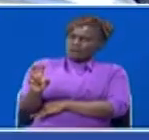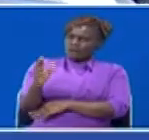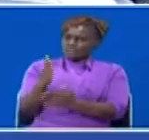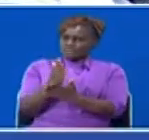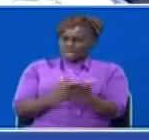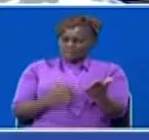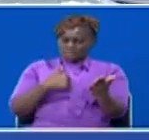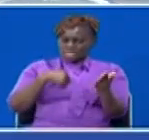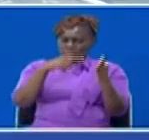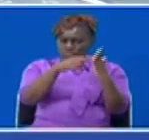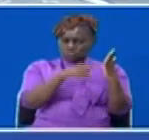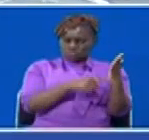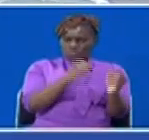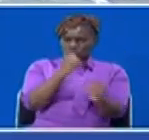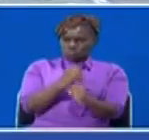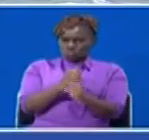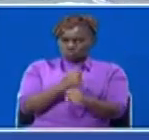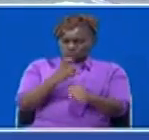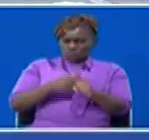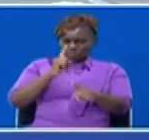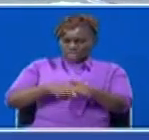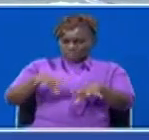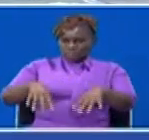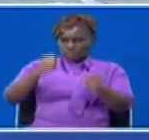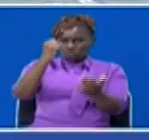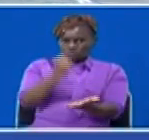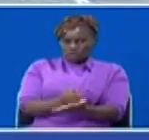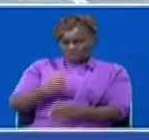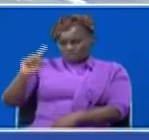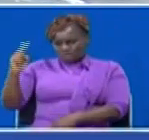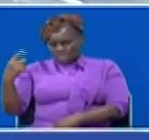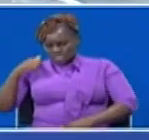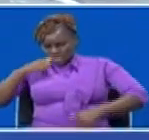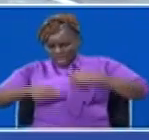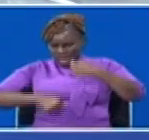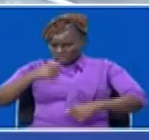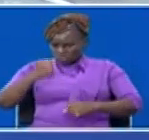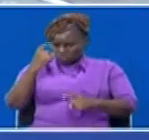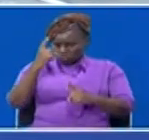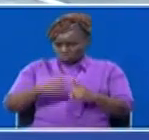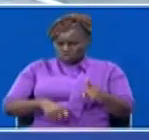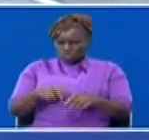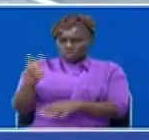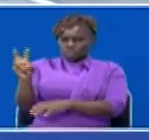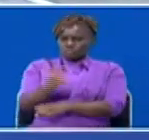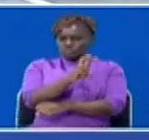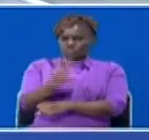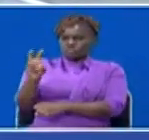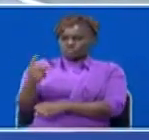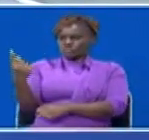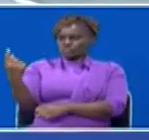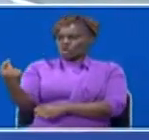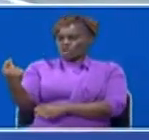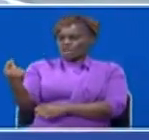of the things I have done since I became Sector General. Mm-hmm. My first act was to preside over the by-elections in